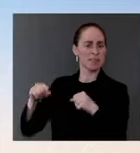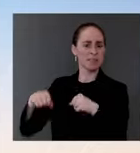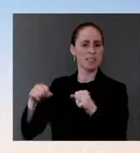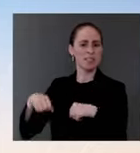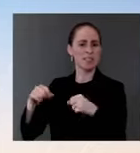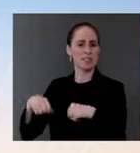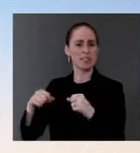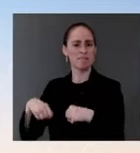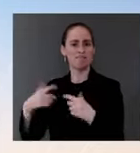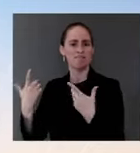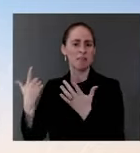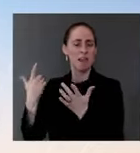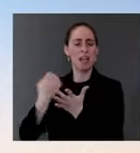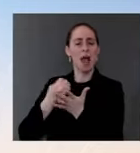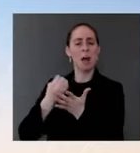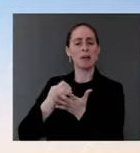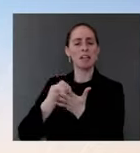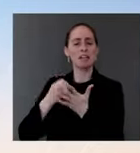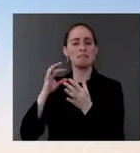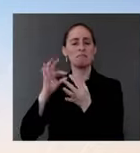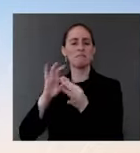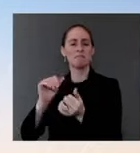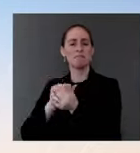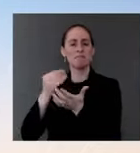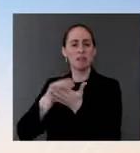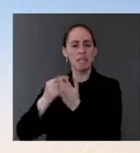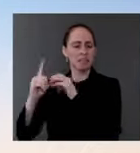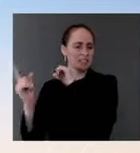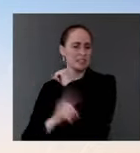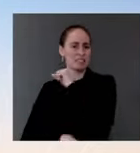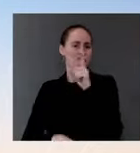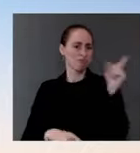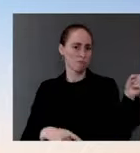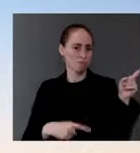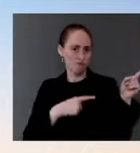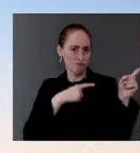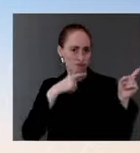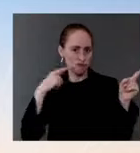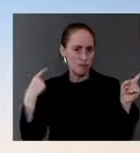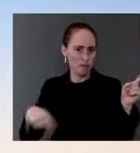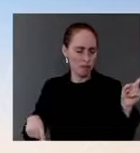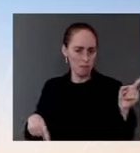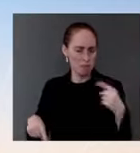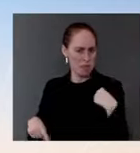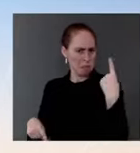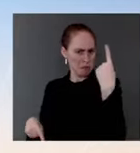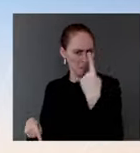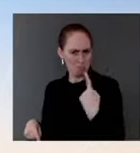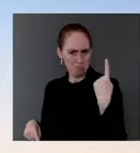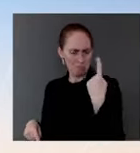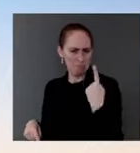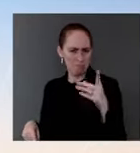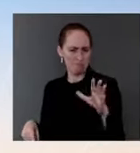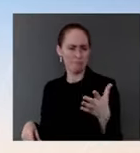goals, primarily boosting imports of U.S. agricultural goods. How confident is the president he can hold